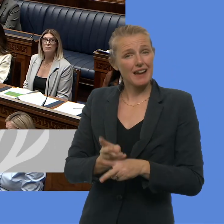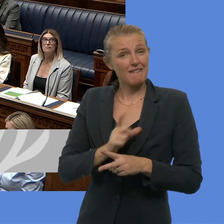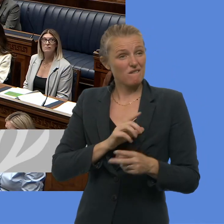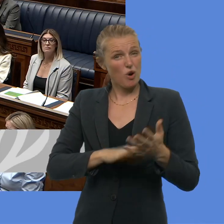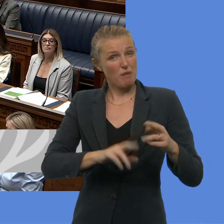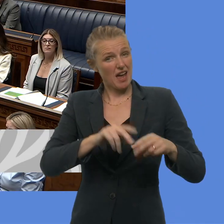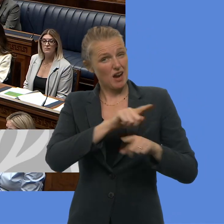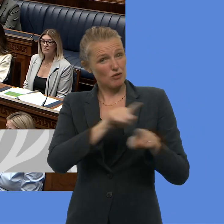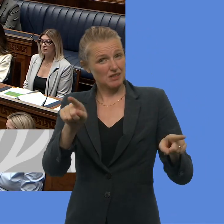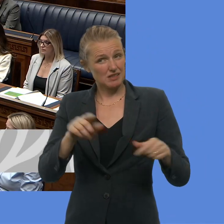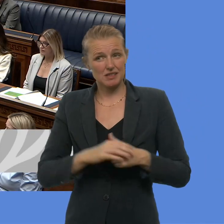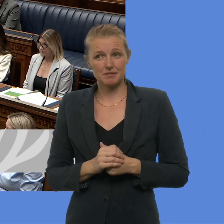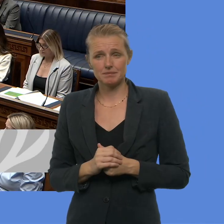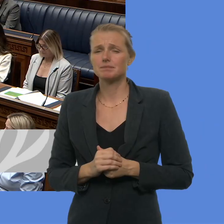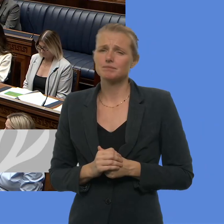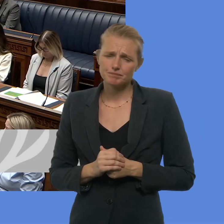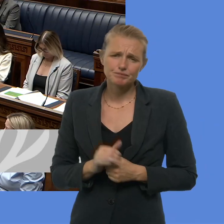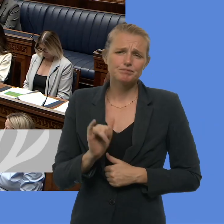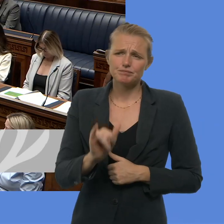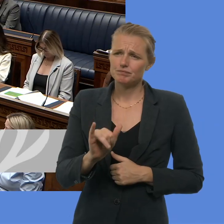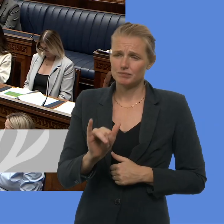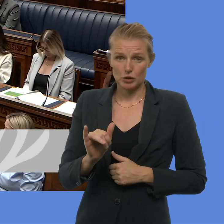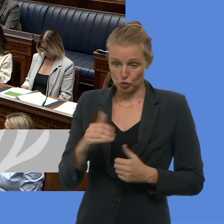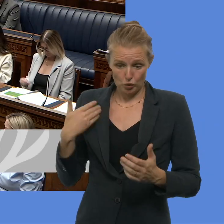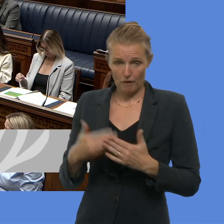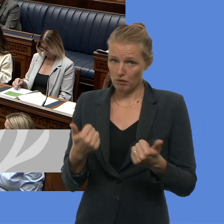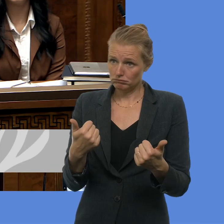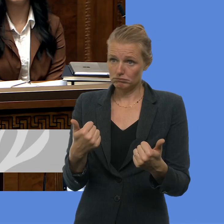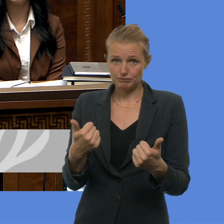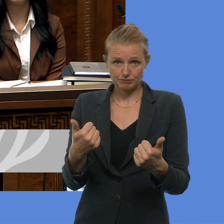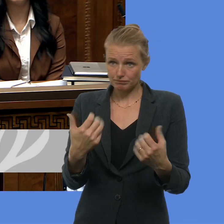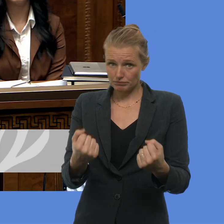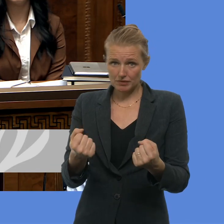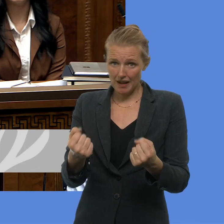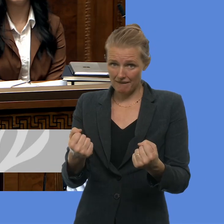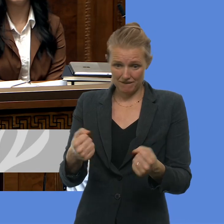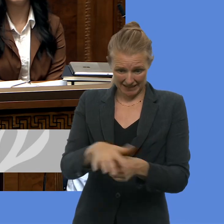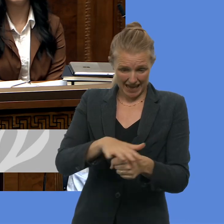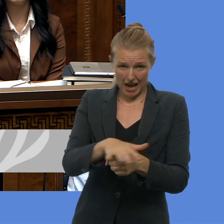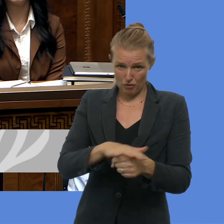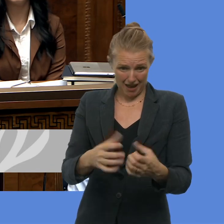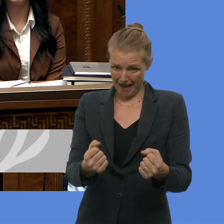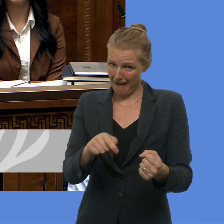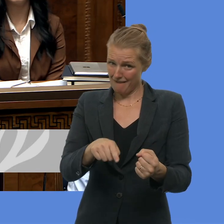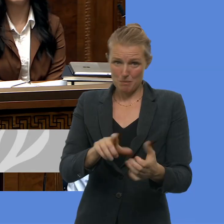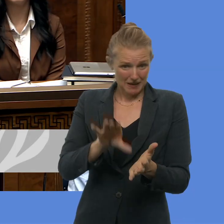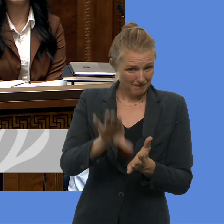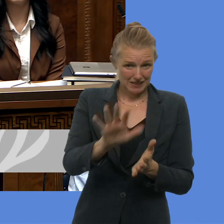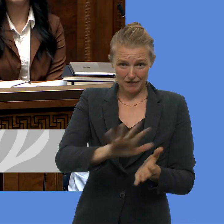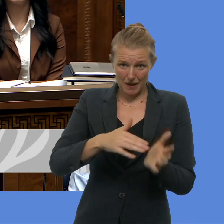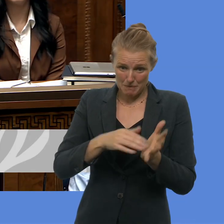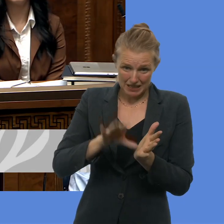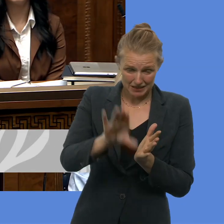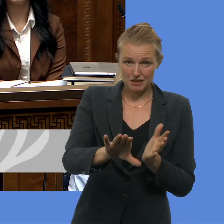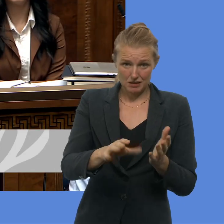think it's really good progress to see that we have identified this area and made a difference in terms of investing £55